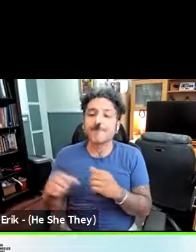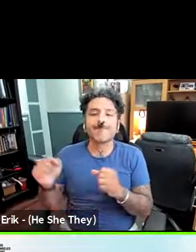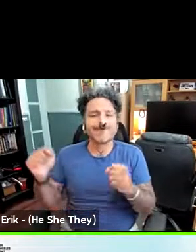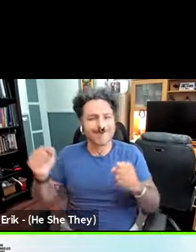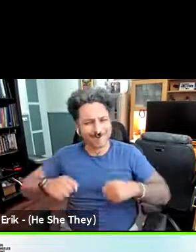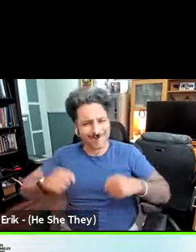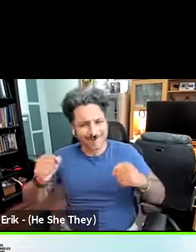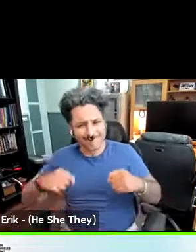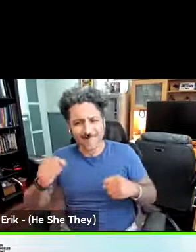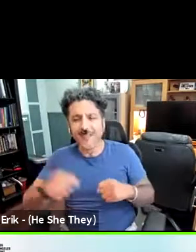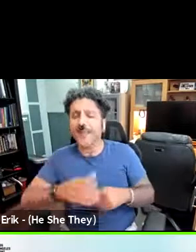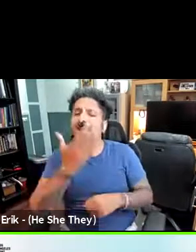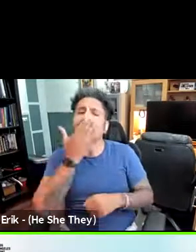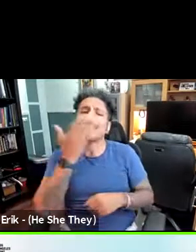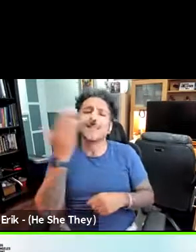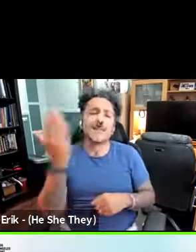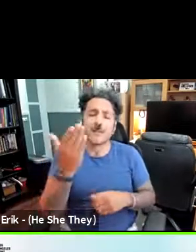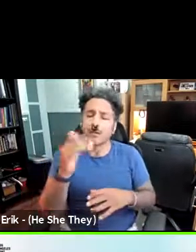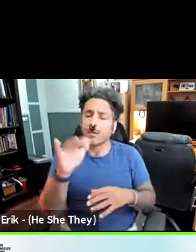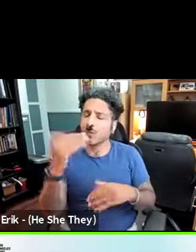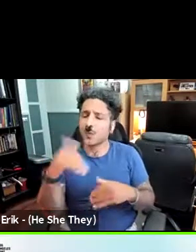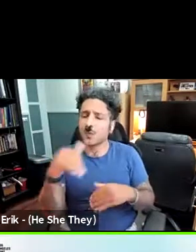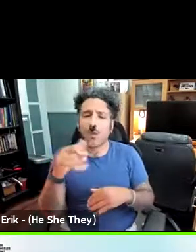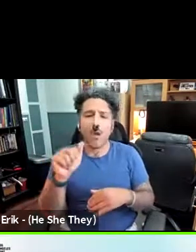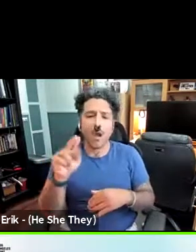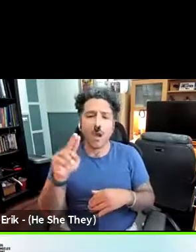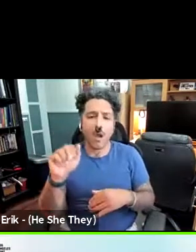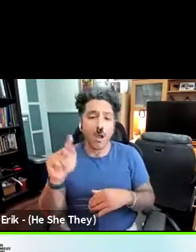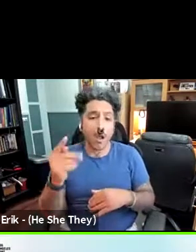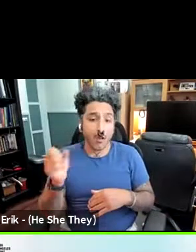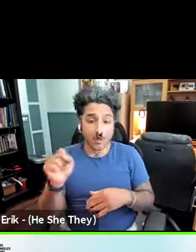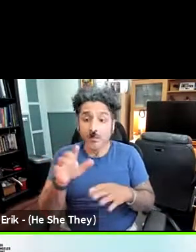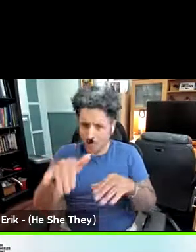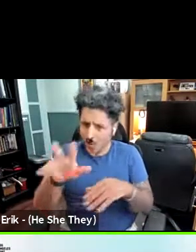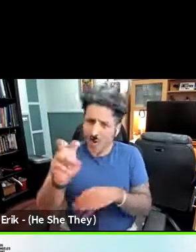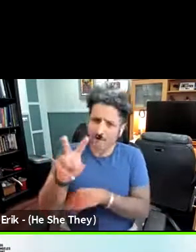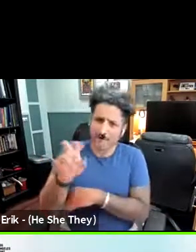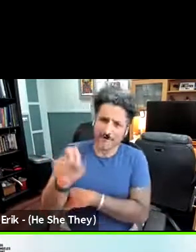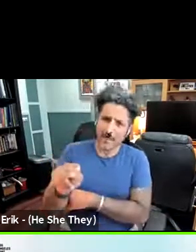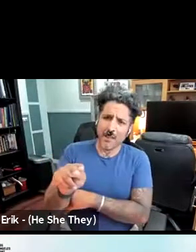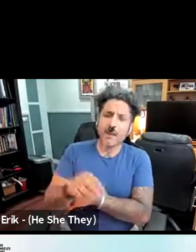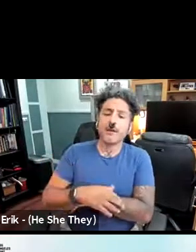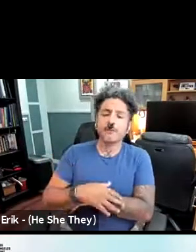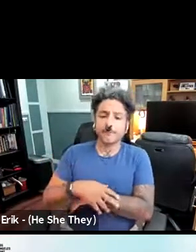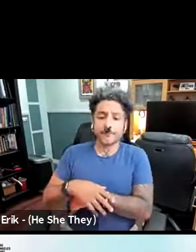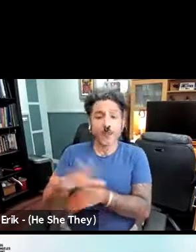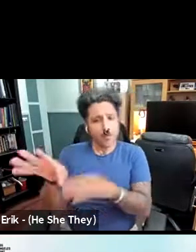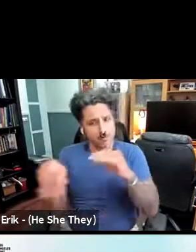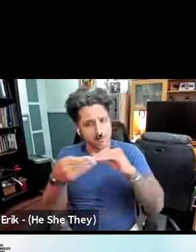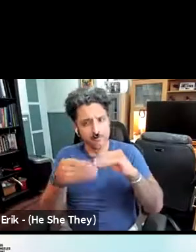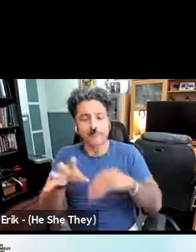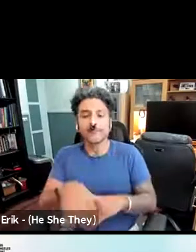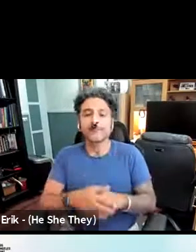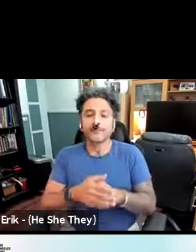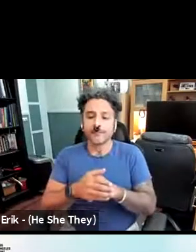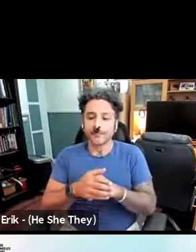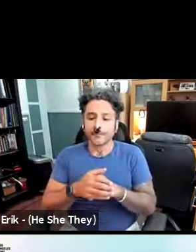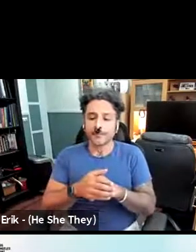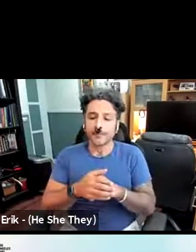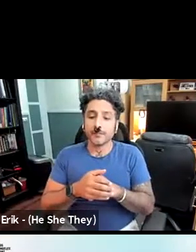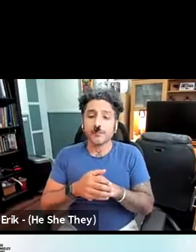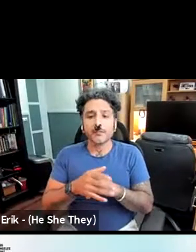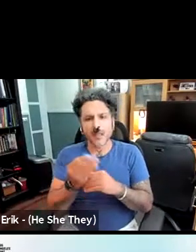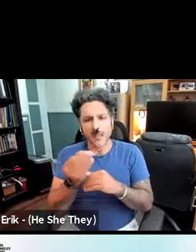Definitely. Thank you so much for that, August. Anyone, go ahead, Van. I wanted to add into a couple of things here.